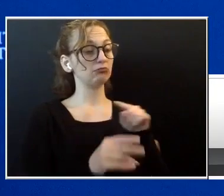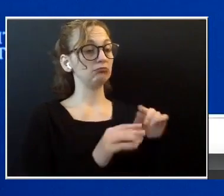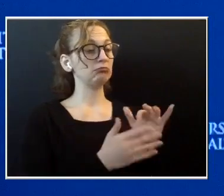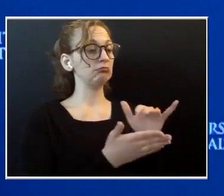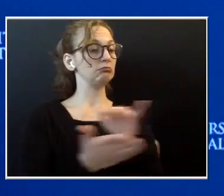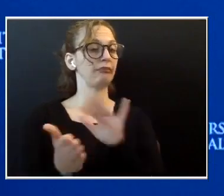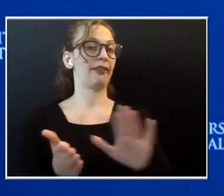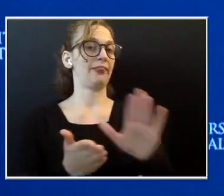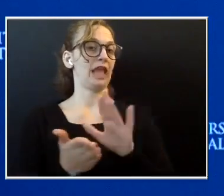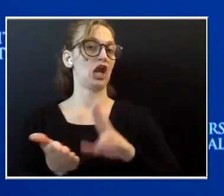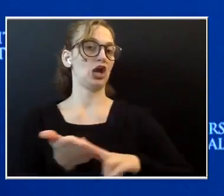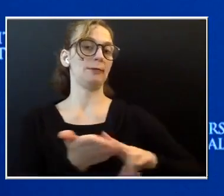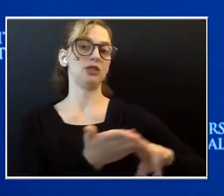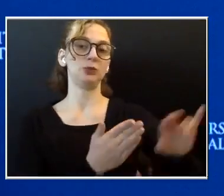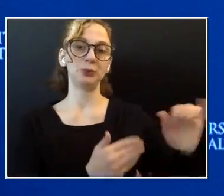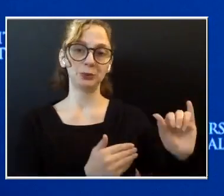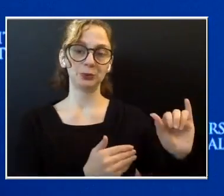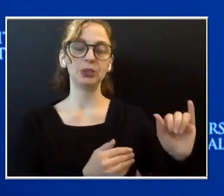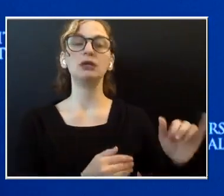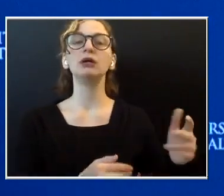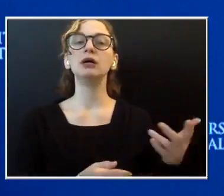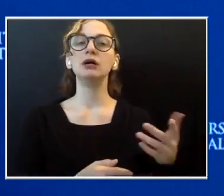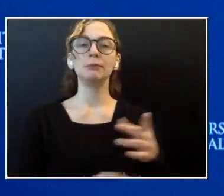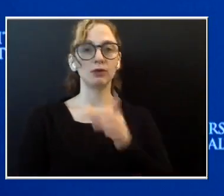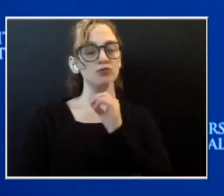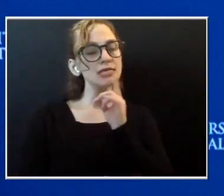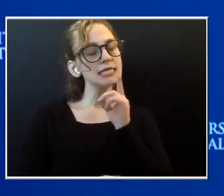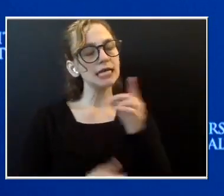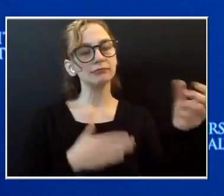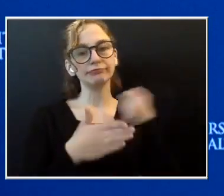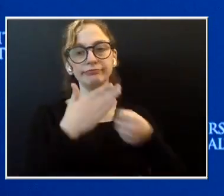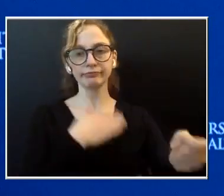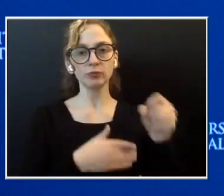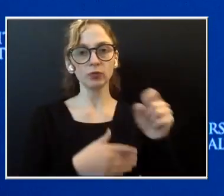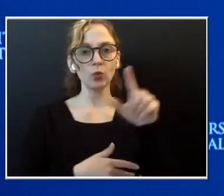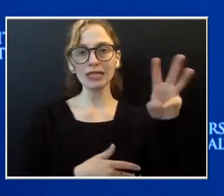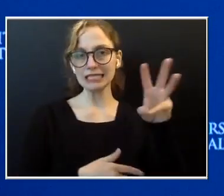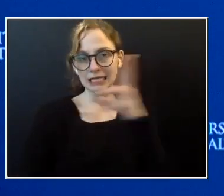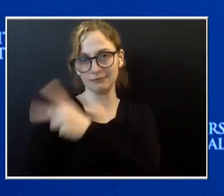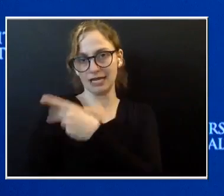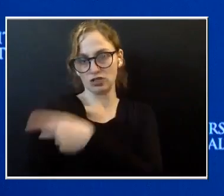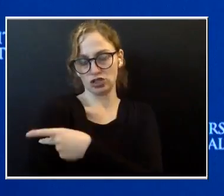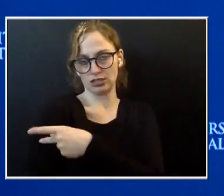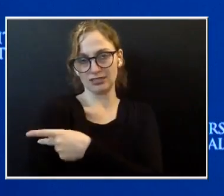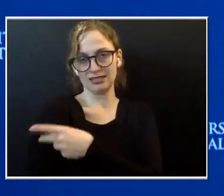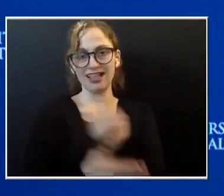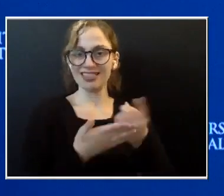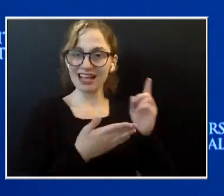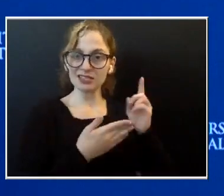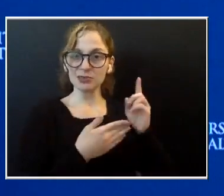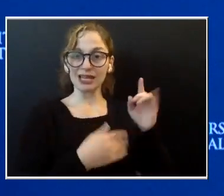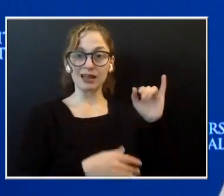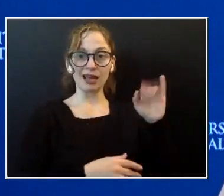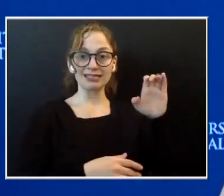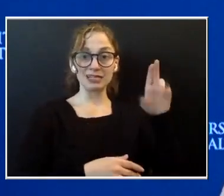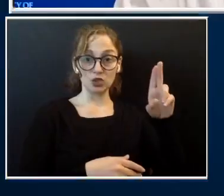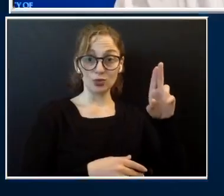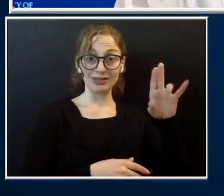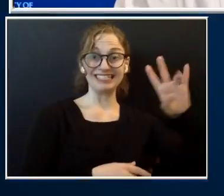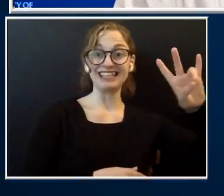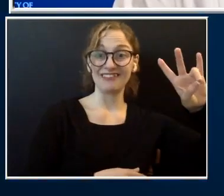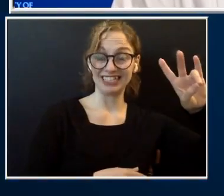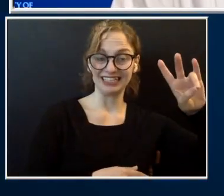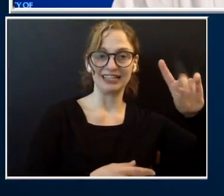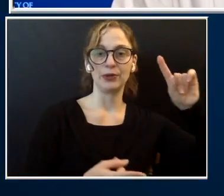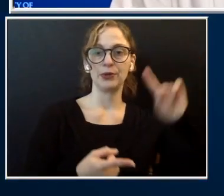of our outpatient places, but really 26 inpatient admissions. We had 7 in the ICU last week, 4 in the ICU this week. So I love the